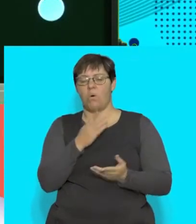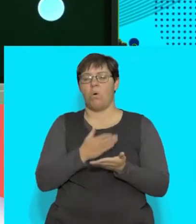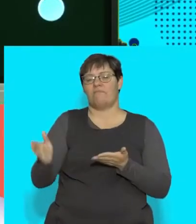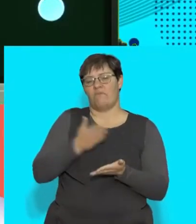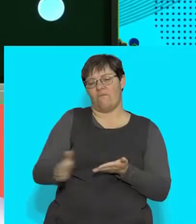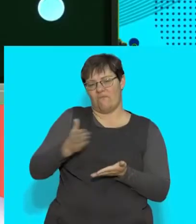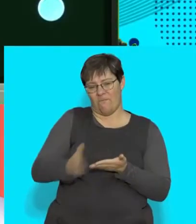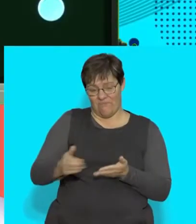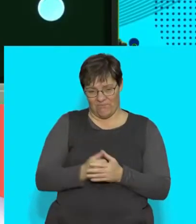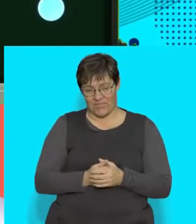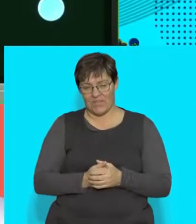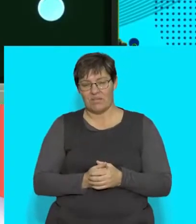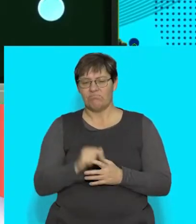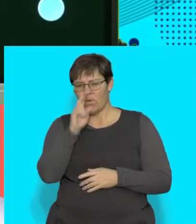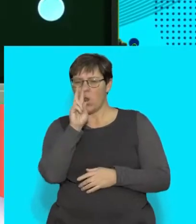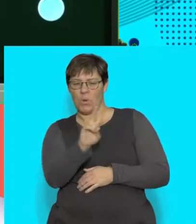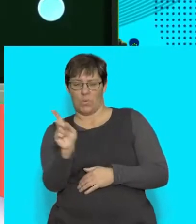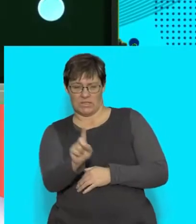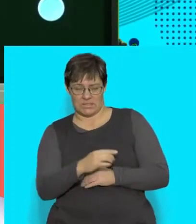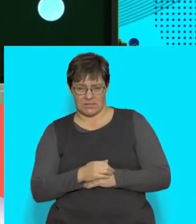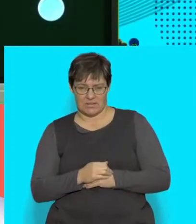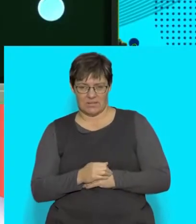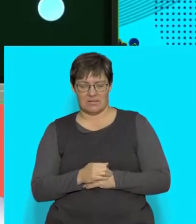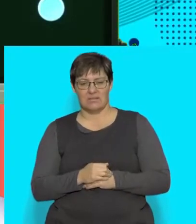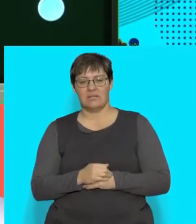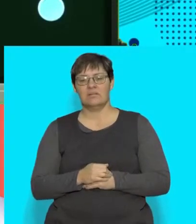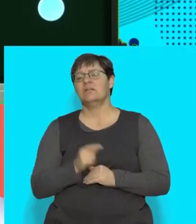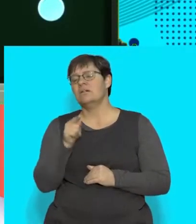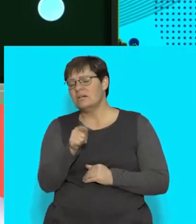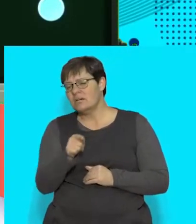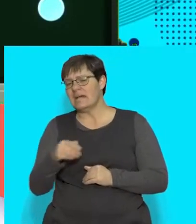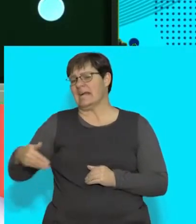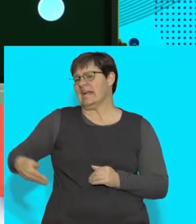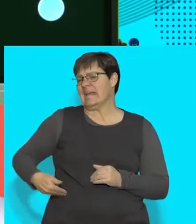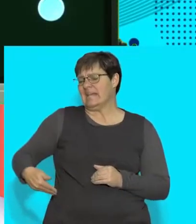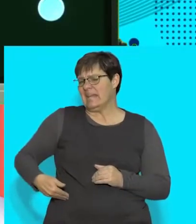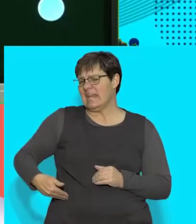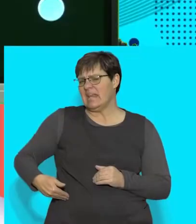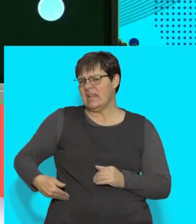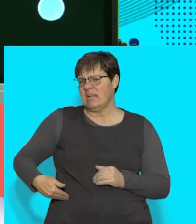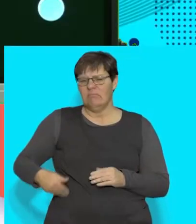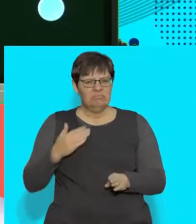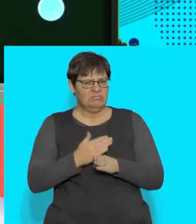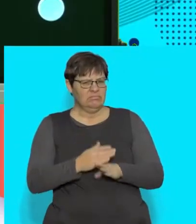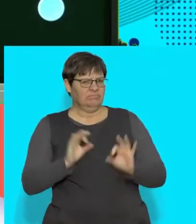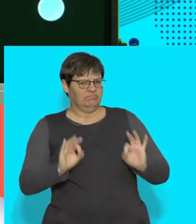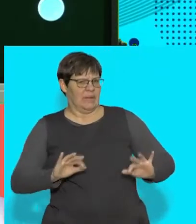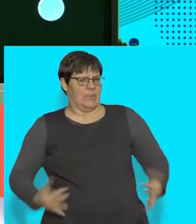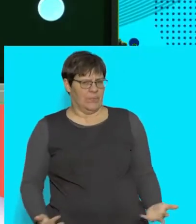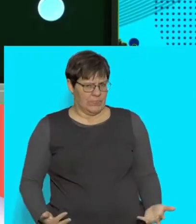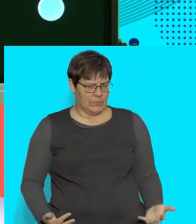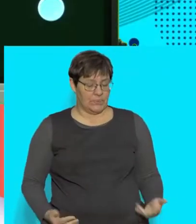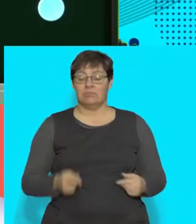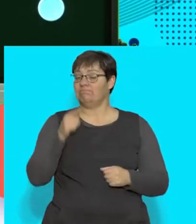excretion, what are we looking at? We are looking at how the kidney actually